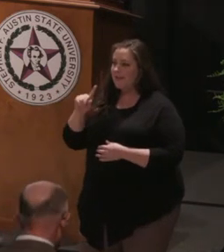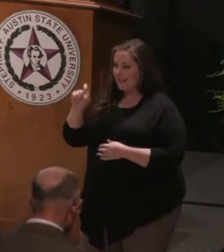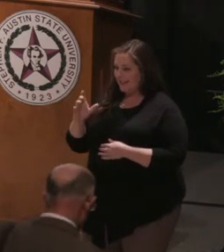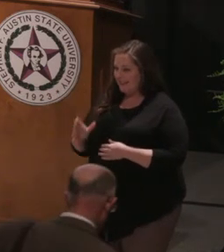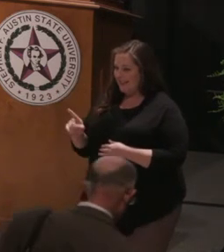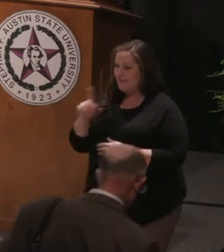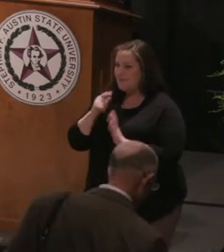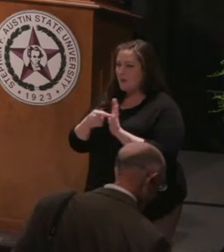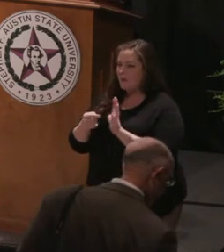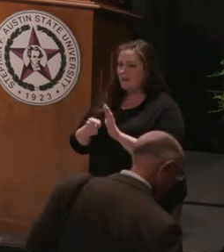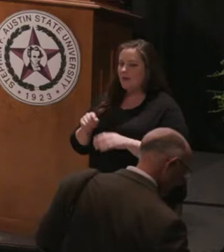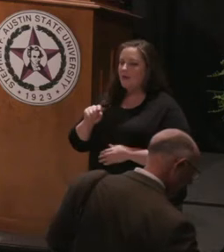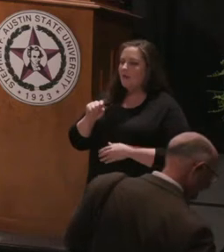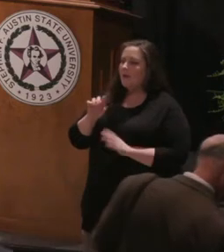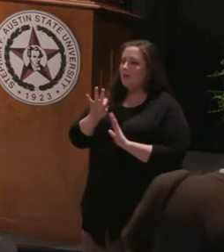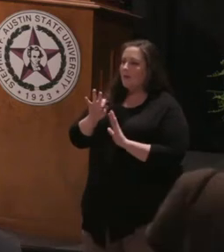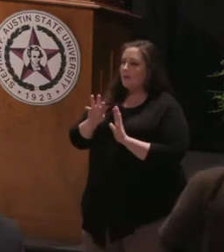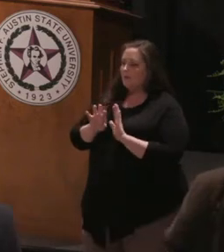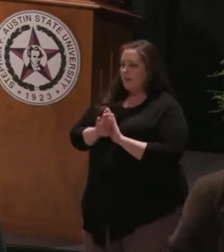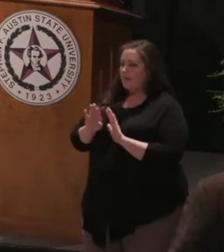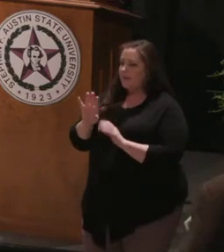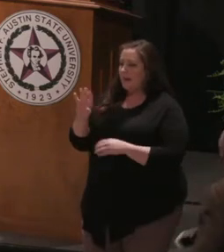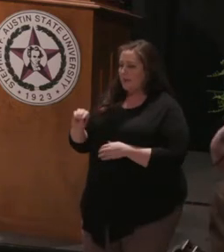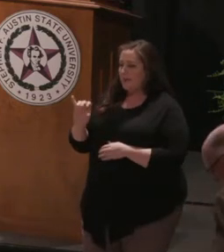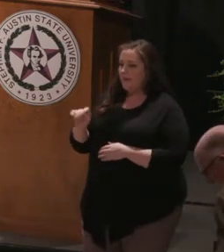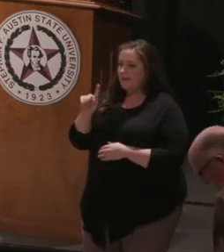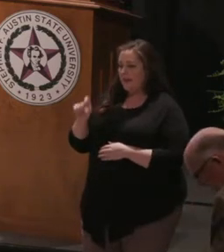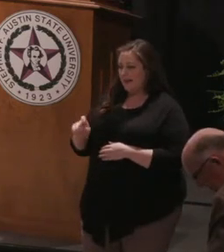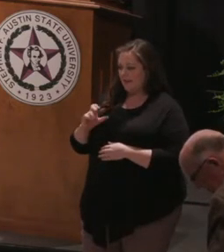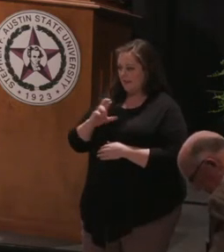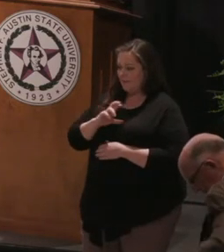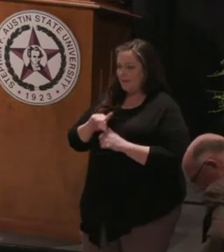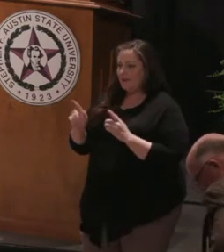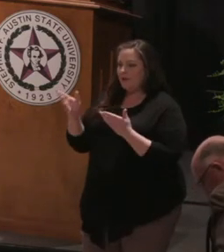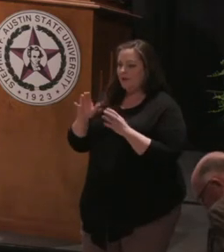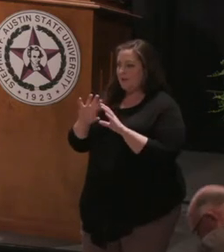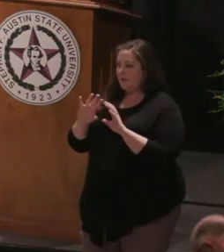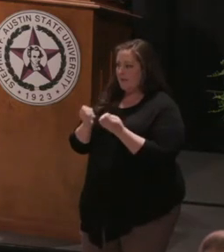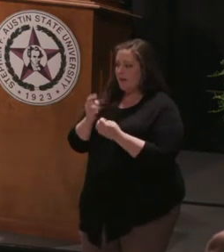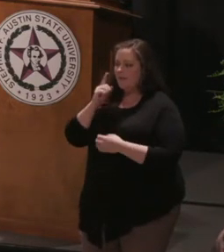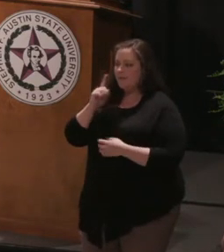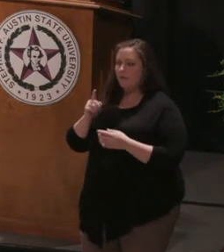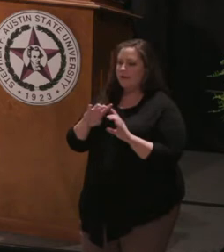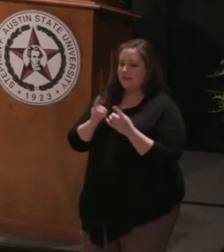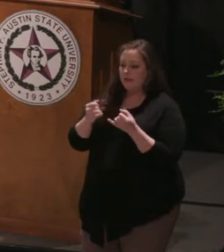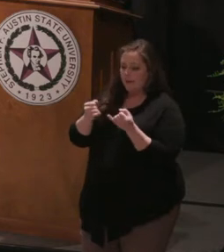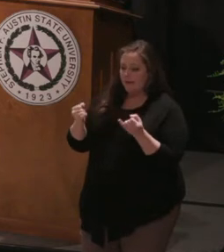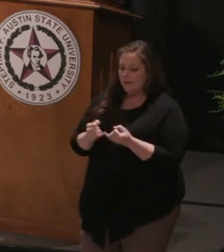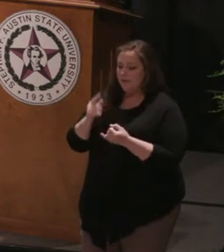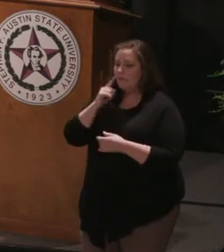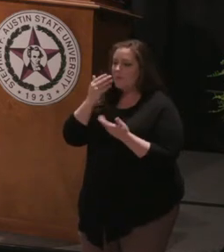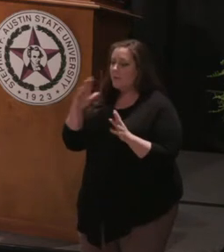Texan who represents Fort Bend County in the Texas House. He serves on the committees for redistricting, public